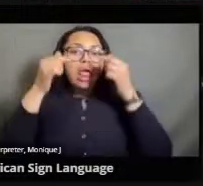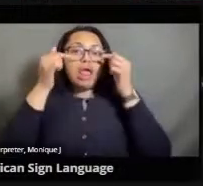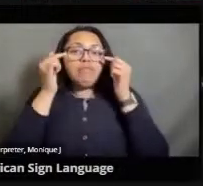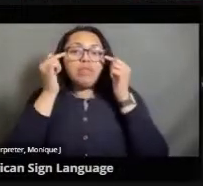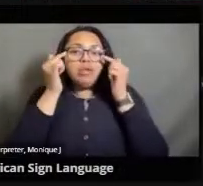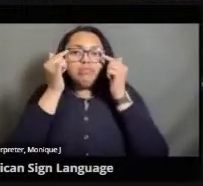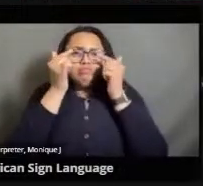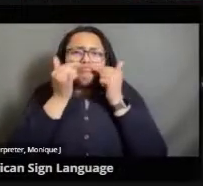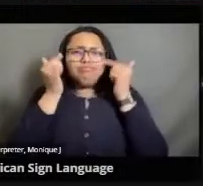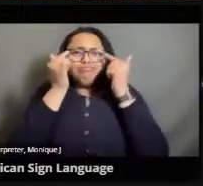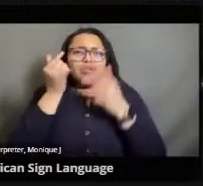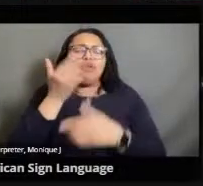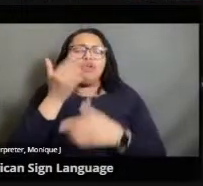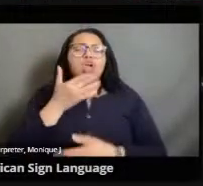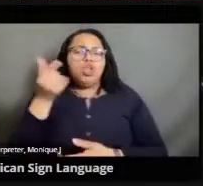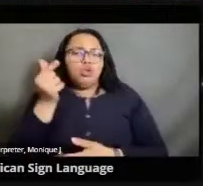is.